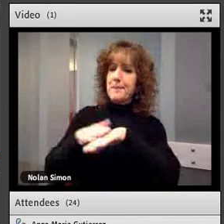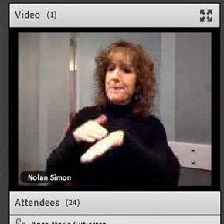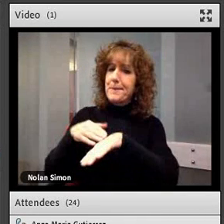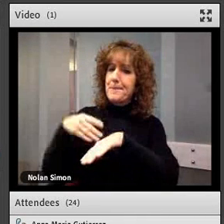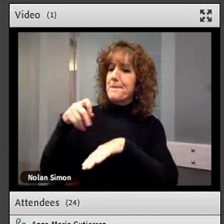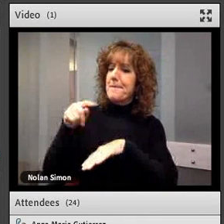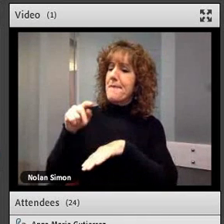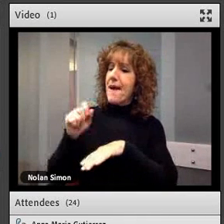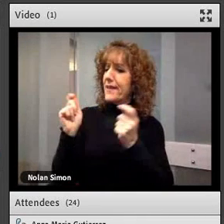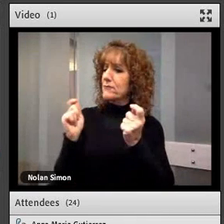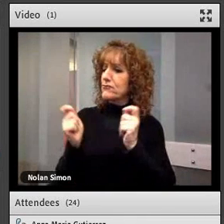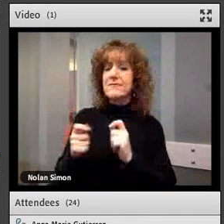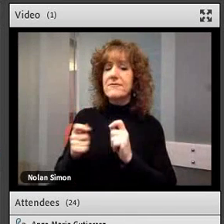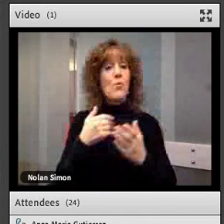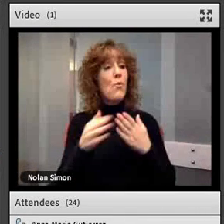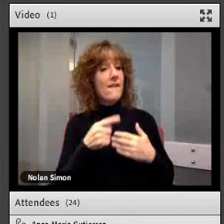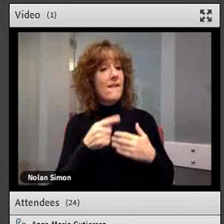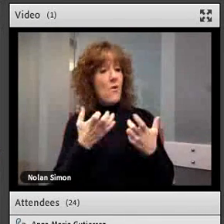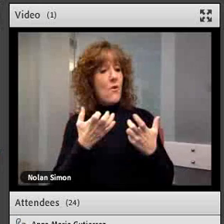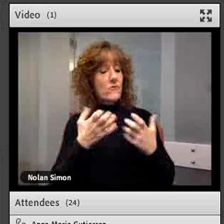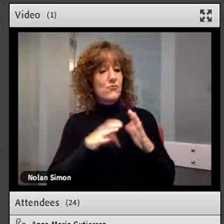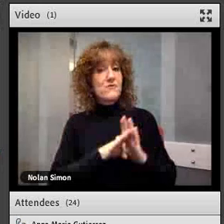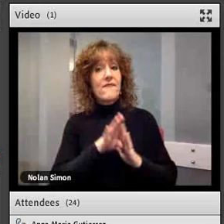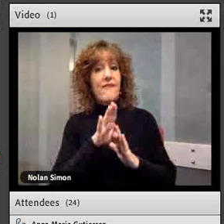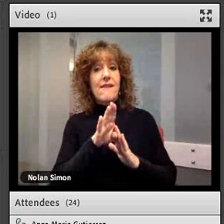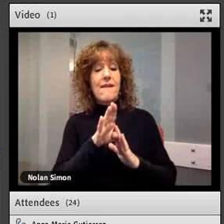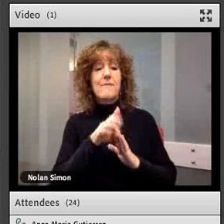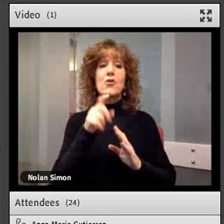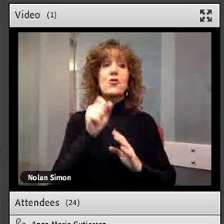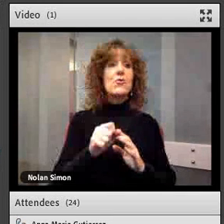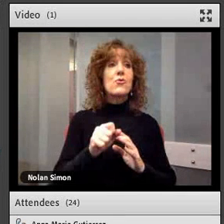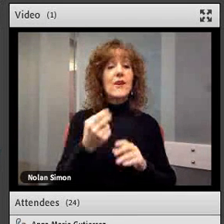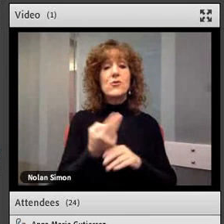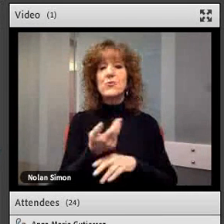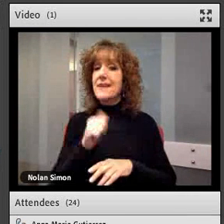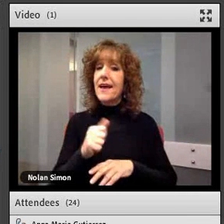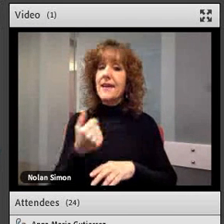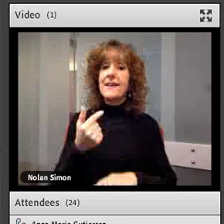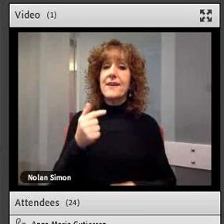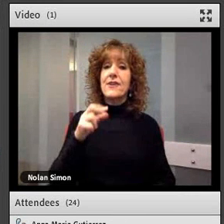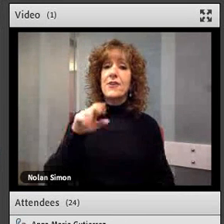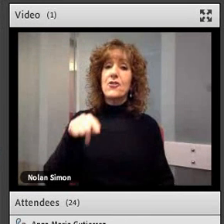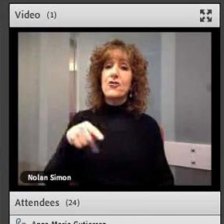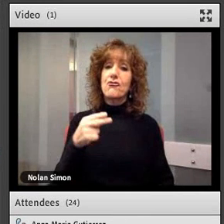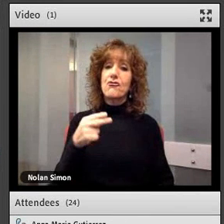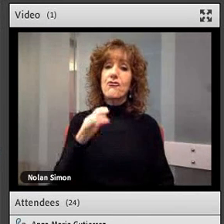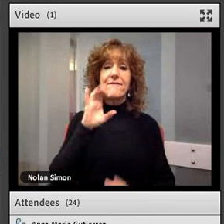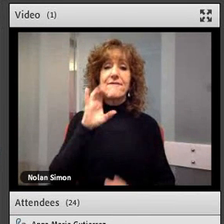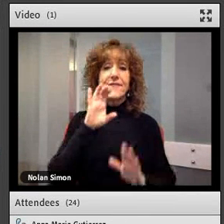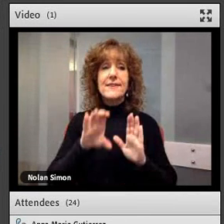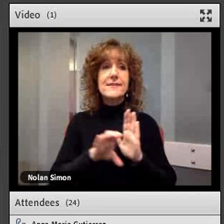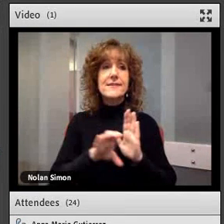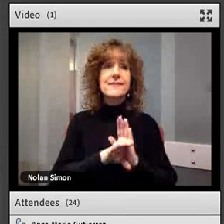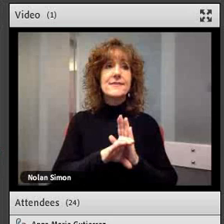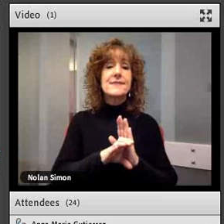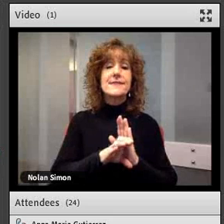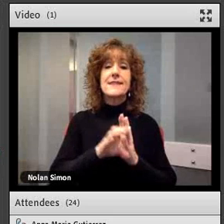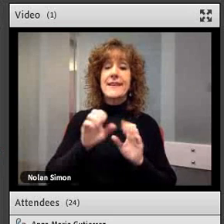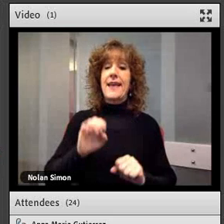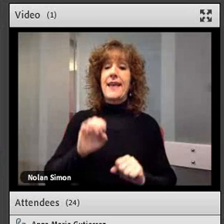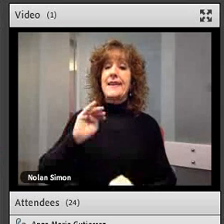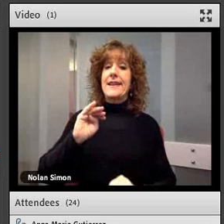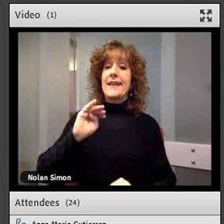Whatever you want. Whatever you want to build. So you can take any of our graphics and embed them on here. I